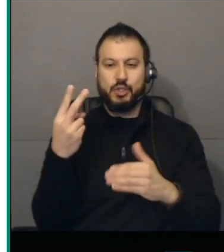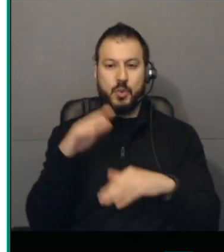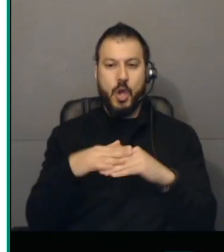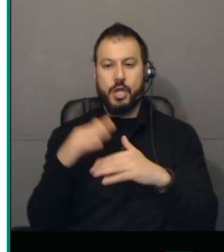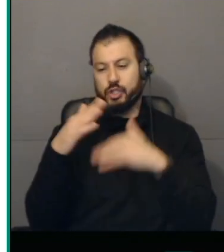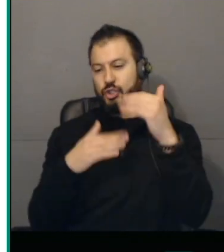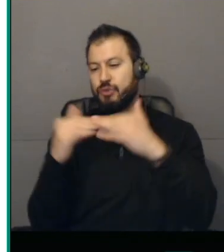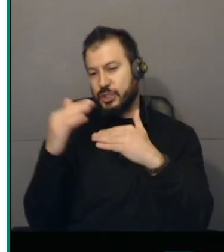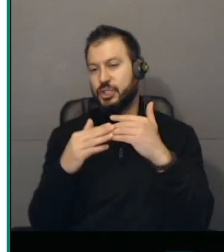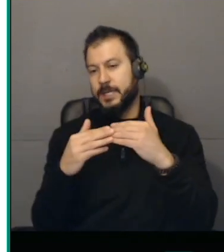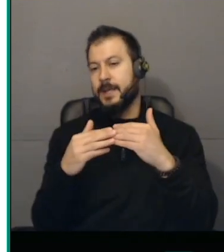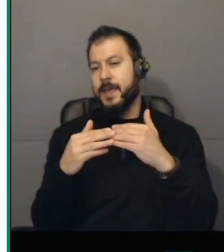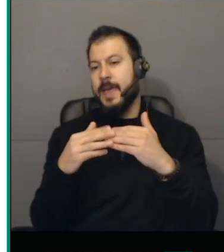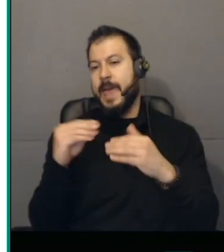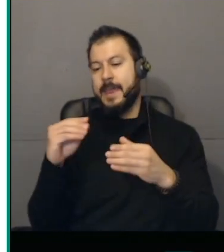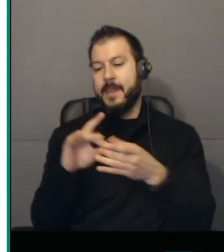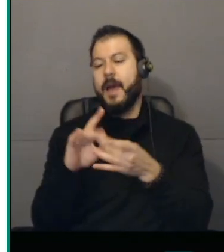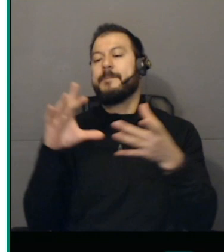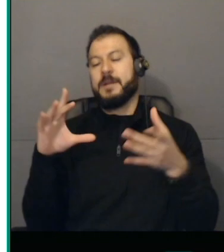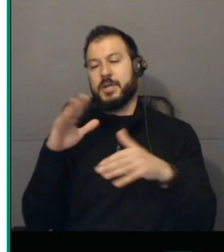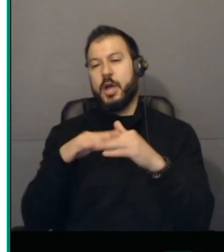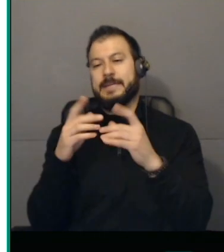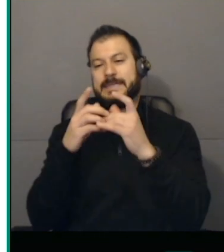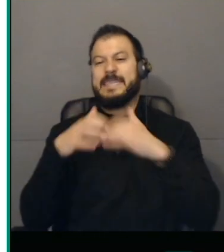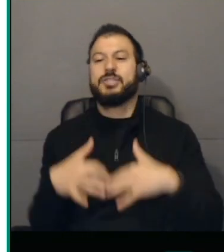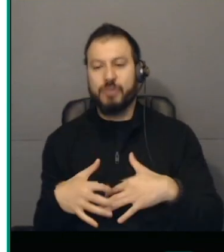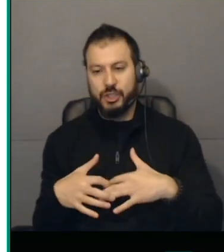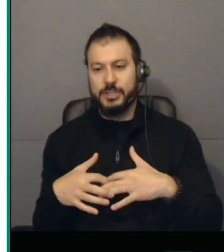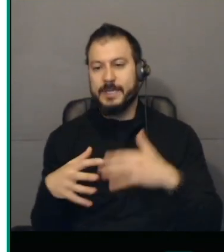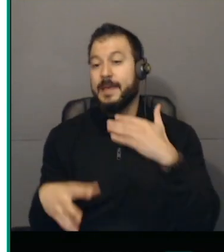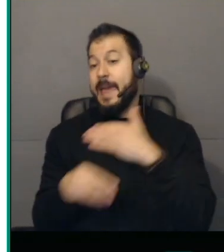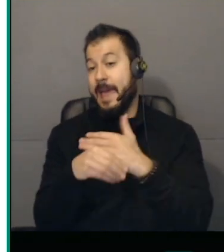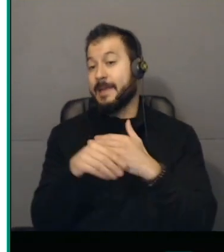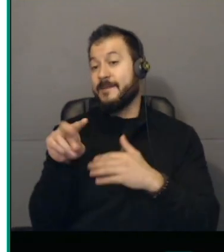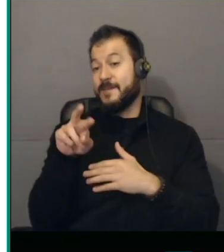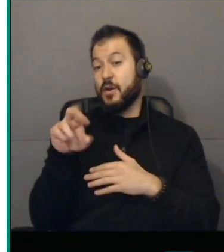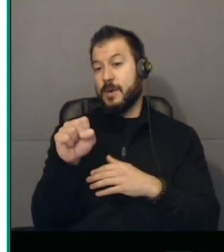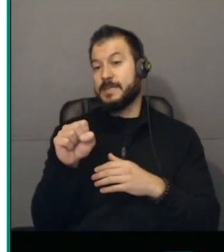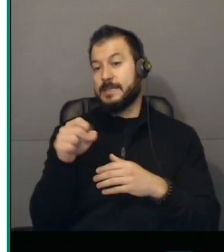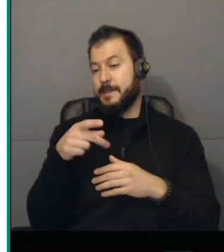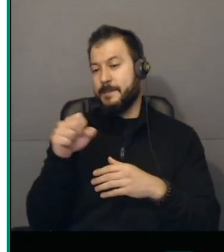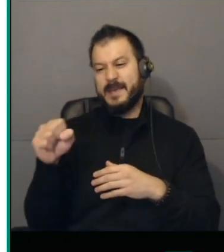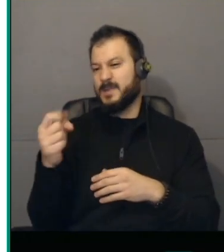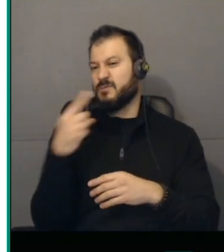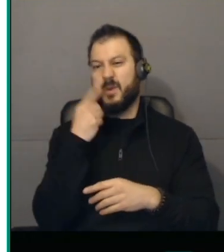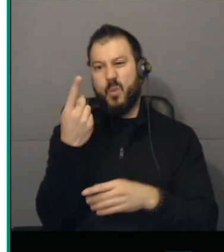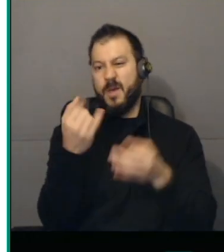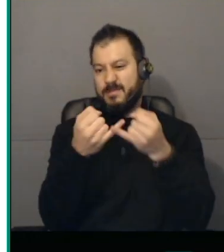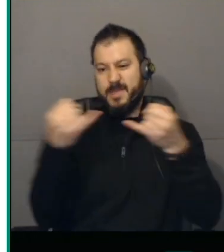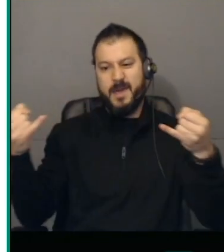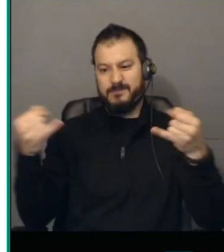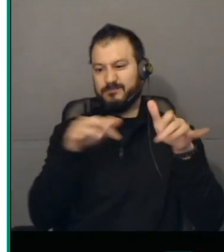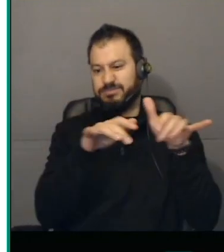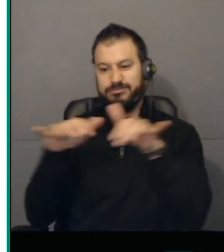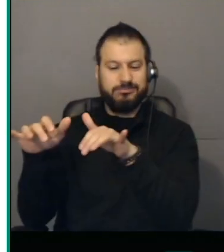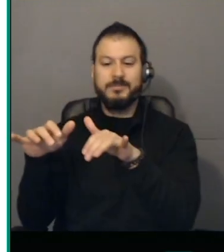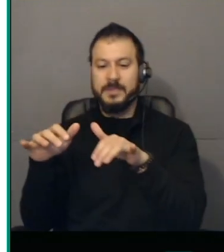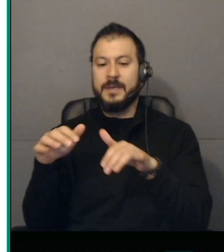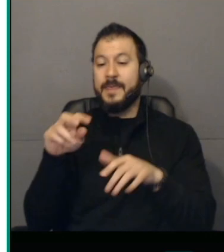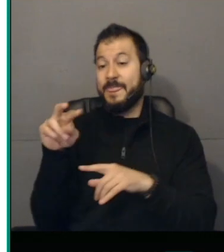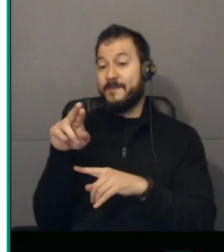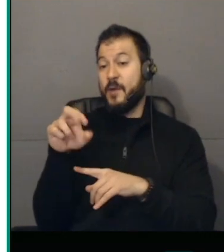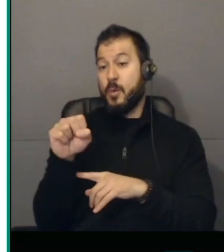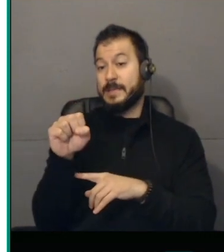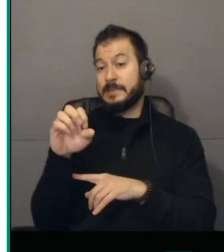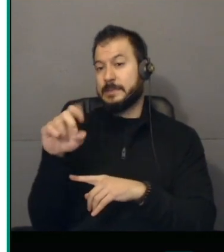on construction and unbind it on destruction. This made adding VRS to passes largely a one-liner. Note that the VRS